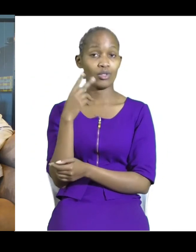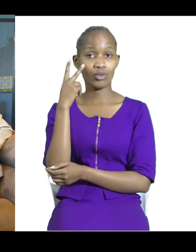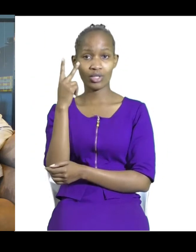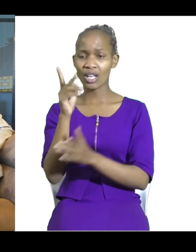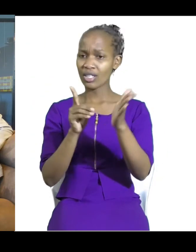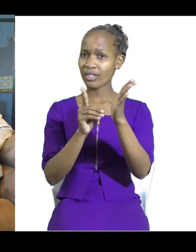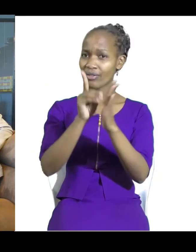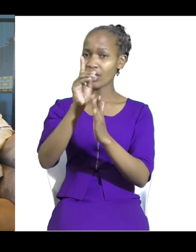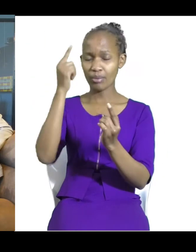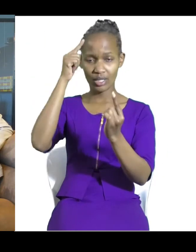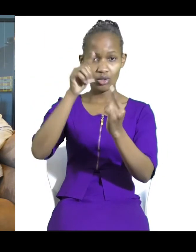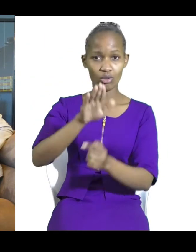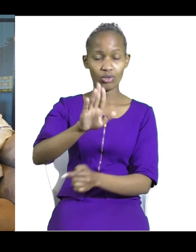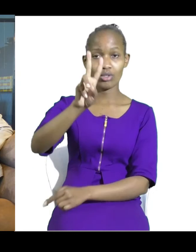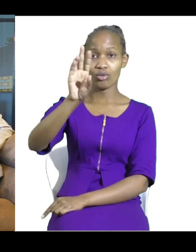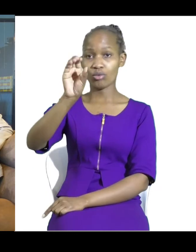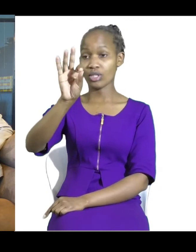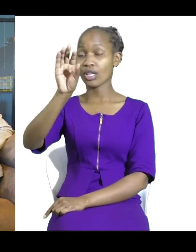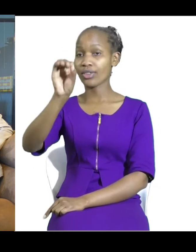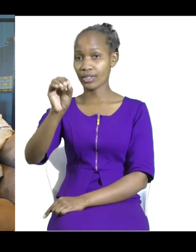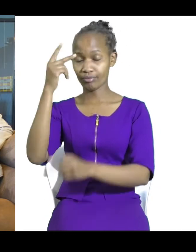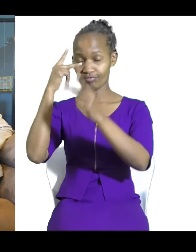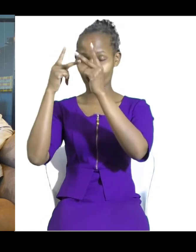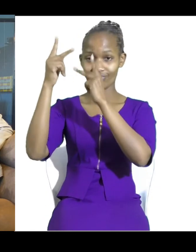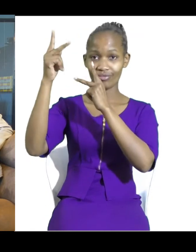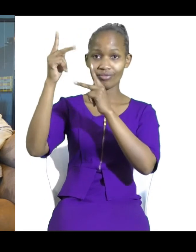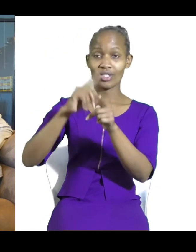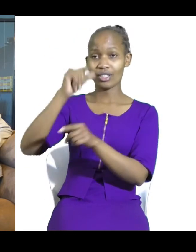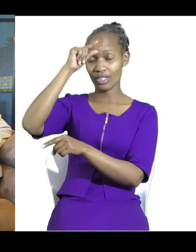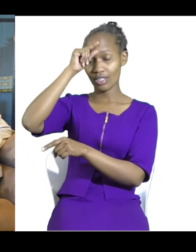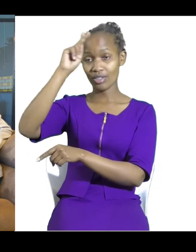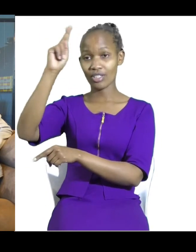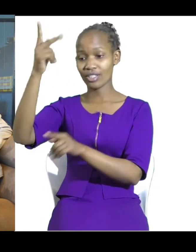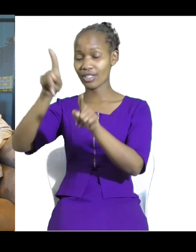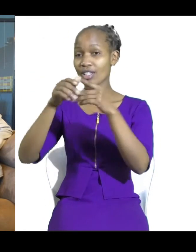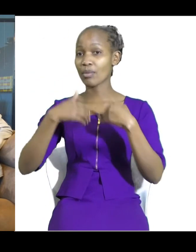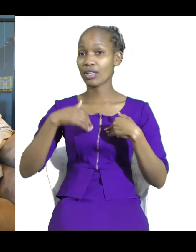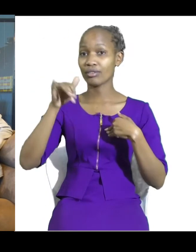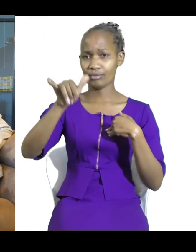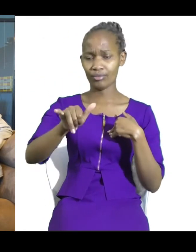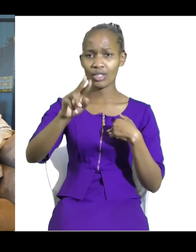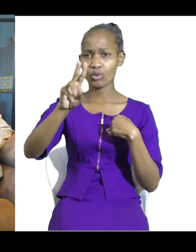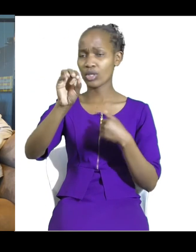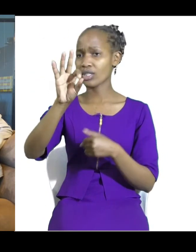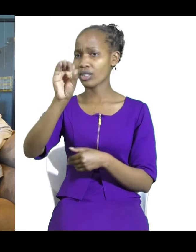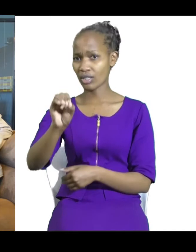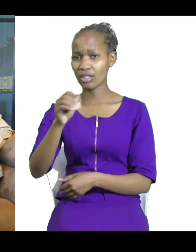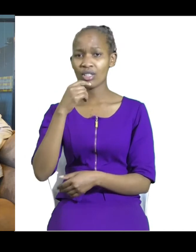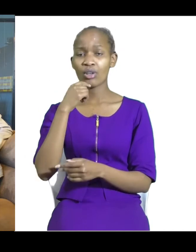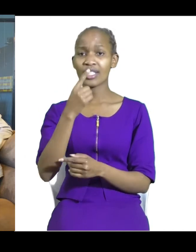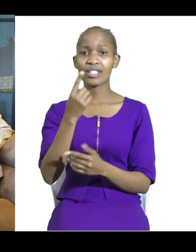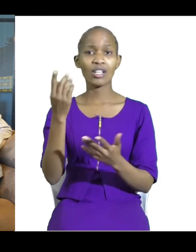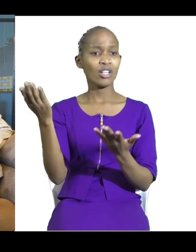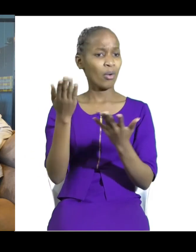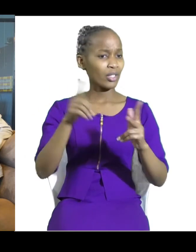the Sustainable Development Goals, 2030, Vision 2030. Even the government of Kenya has that, because 2030 is where we are going to say,